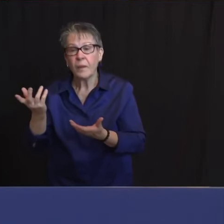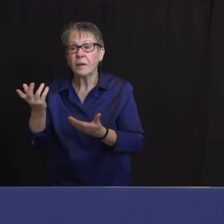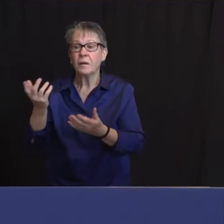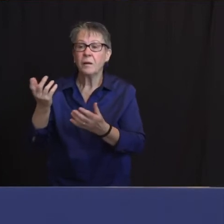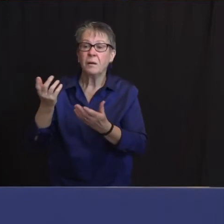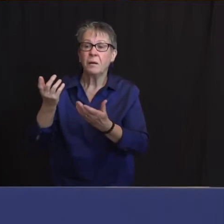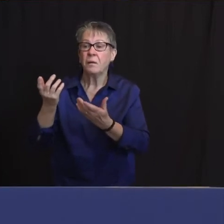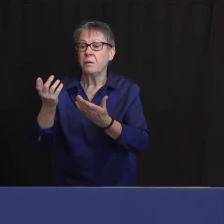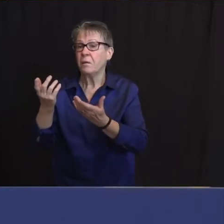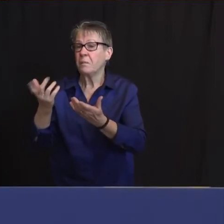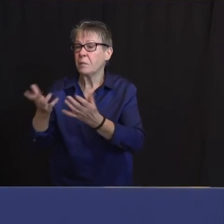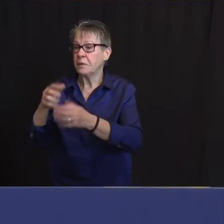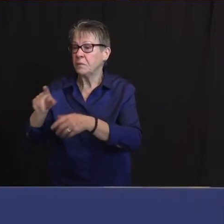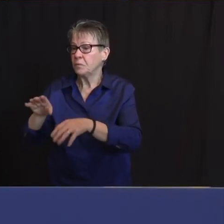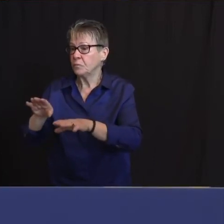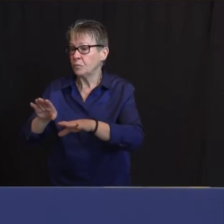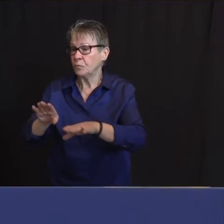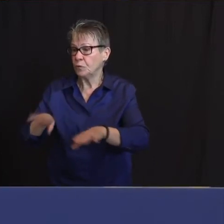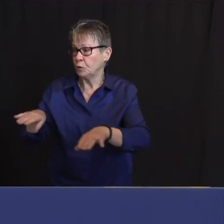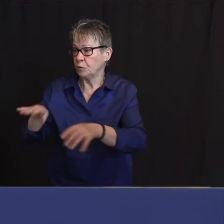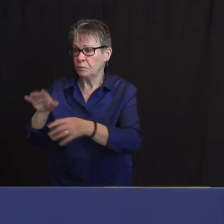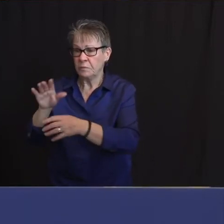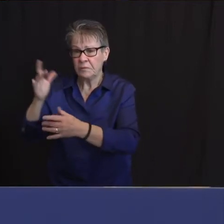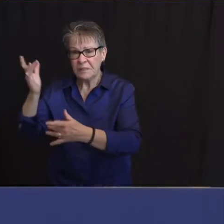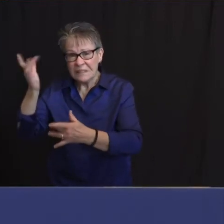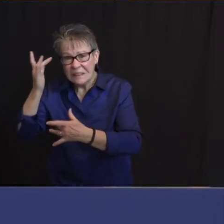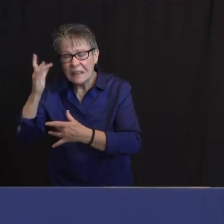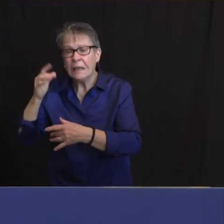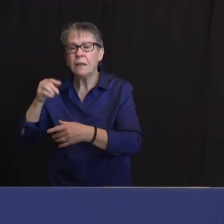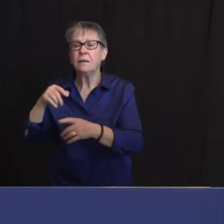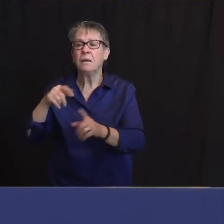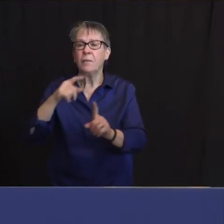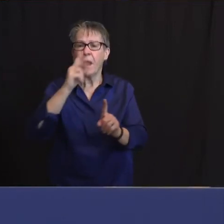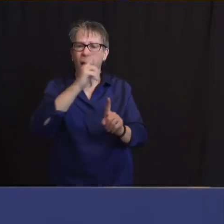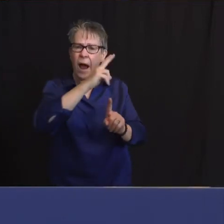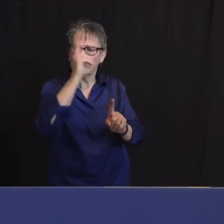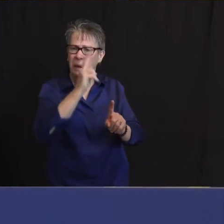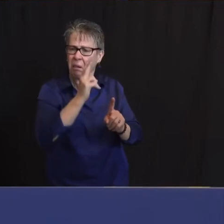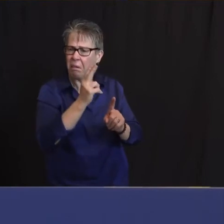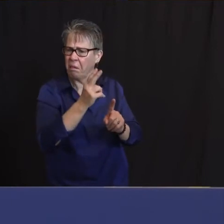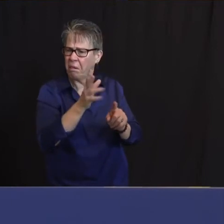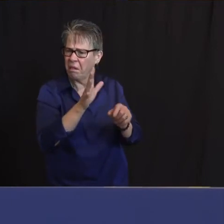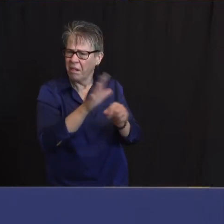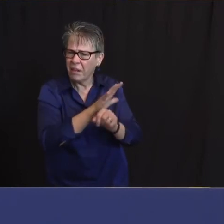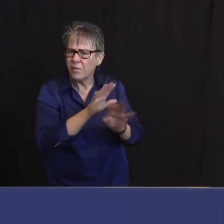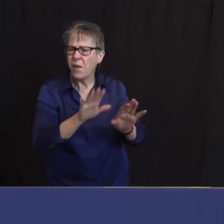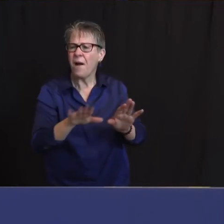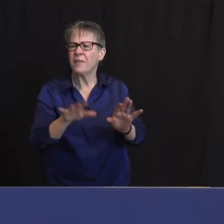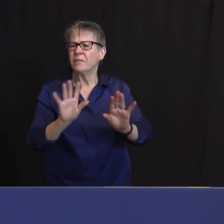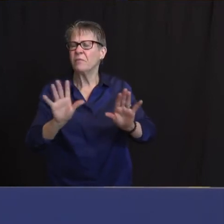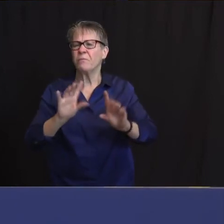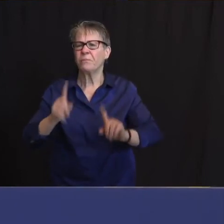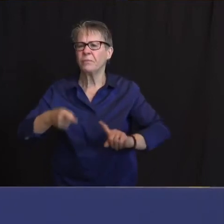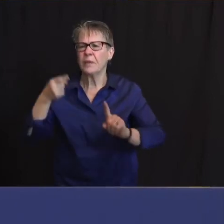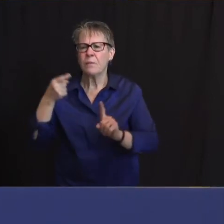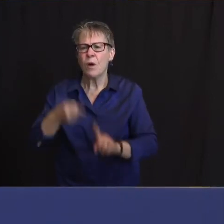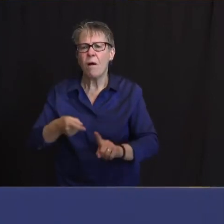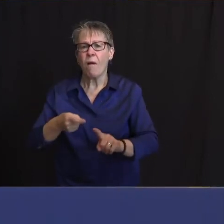be cared for locally. But if I have the choice to go to dinner or to do something that's not go shopping,